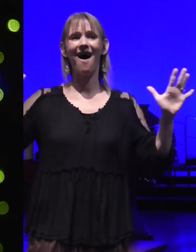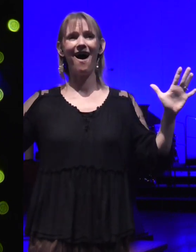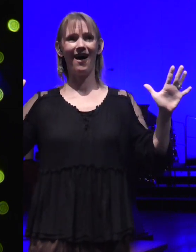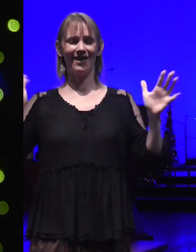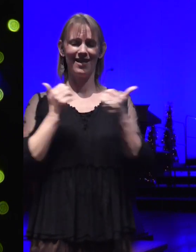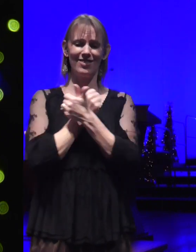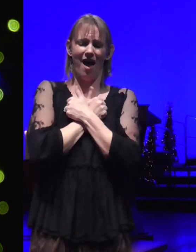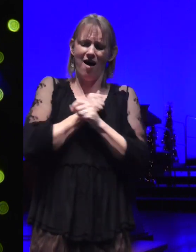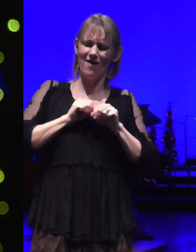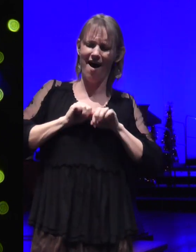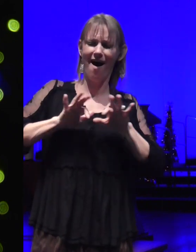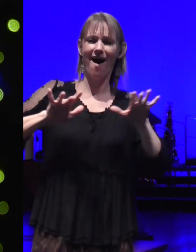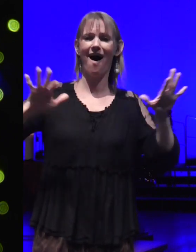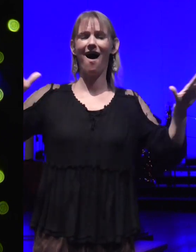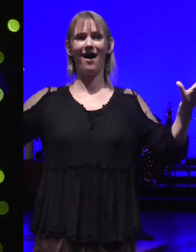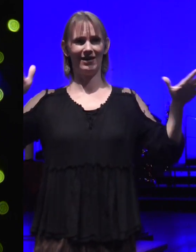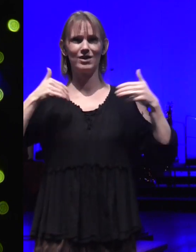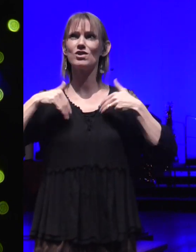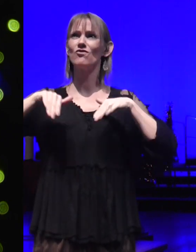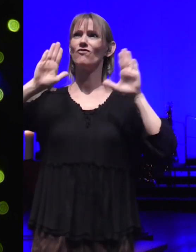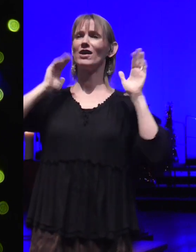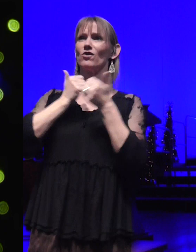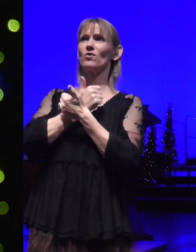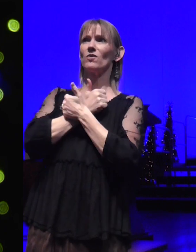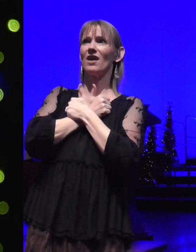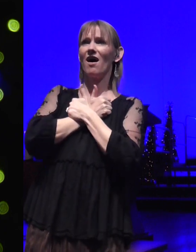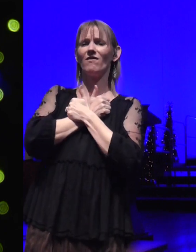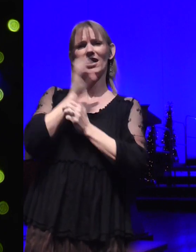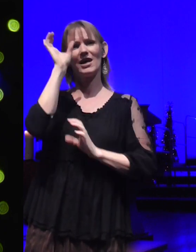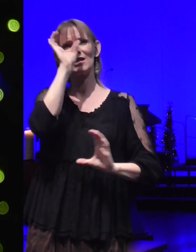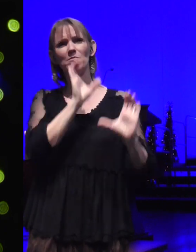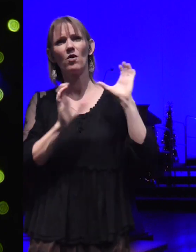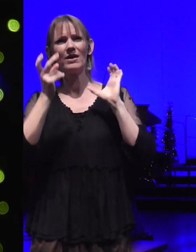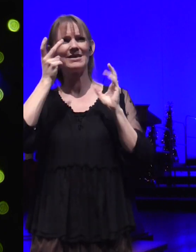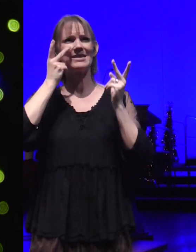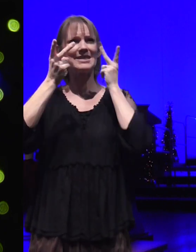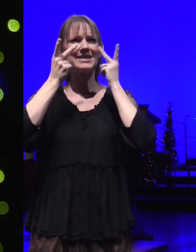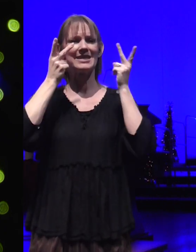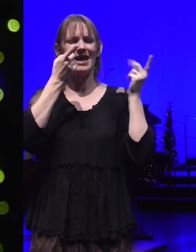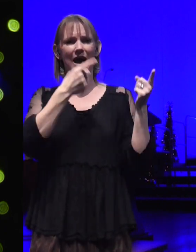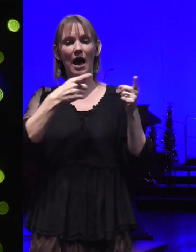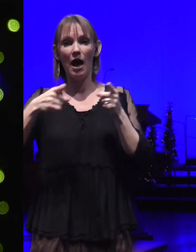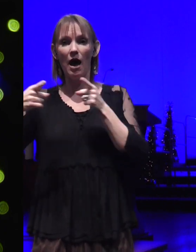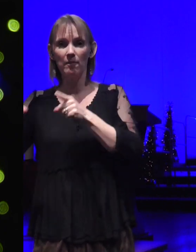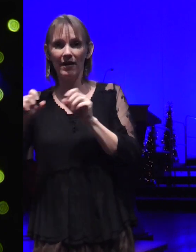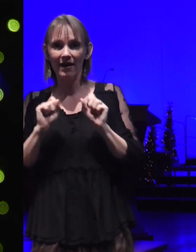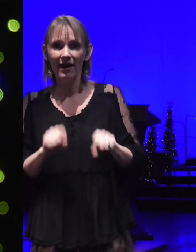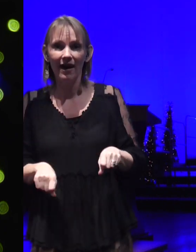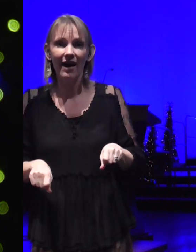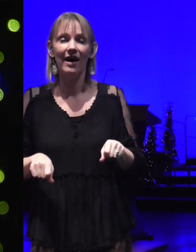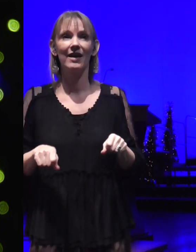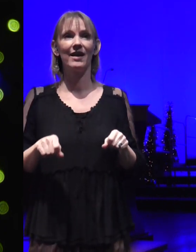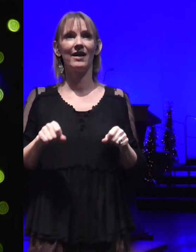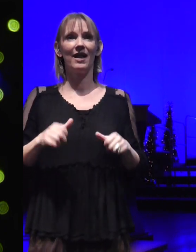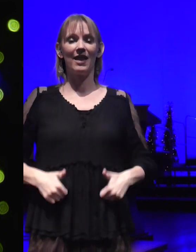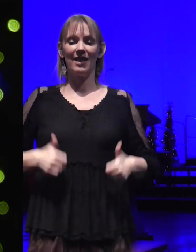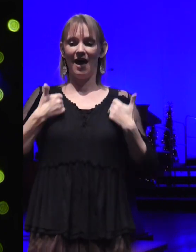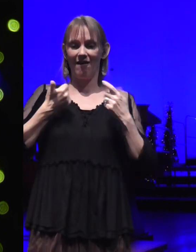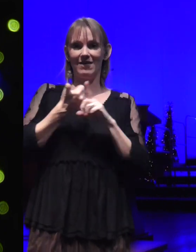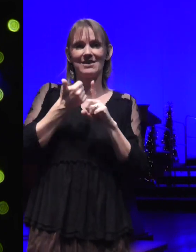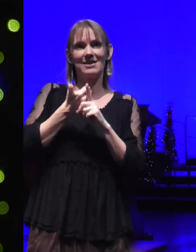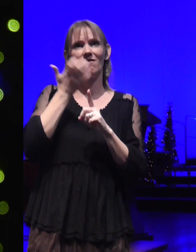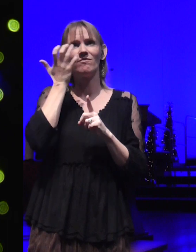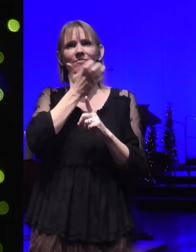to surrender to this love and explore what's possible, here to know the bounty and the magnificence of life itself,